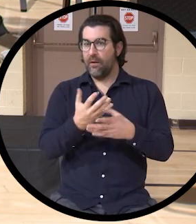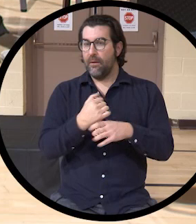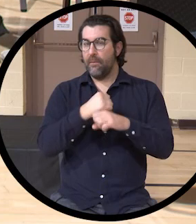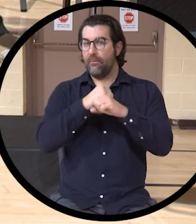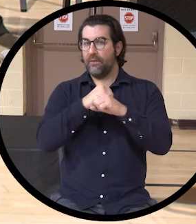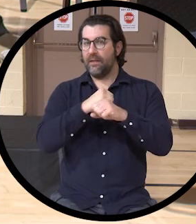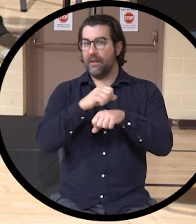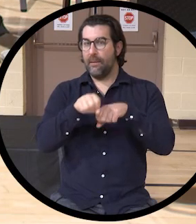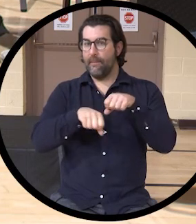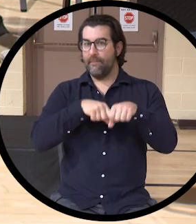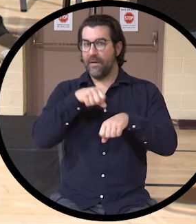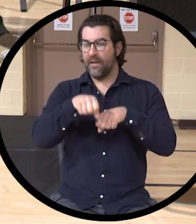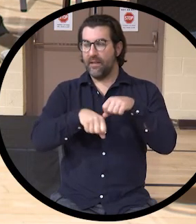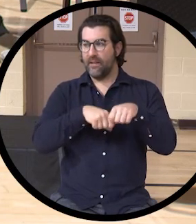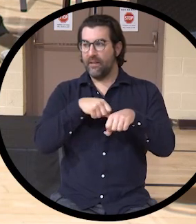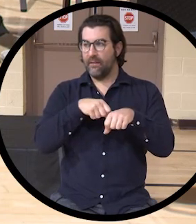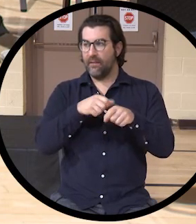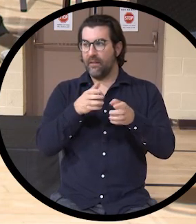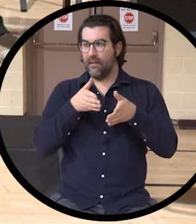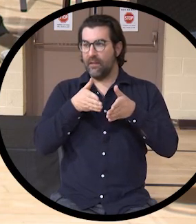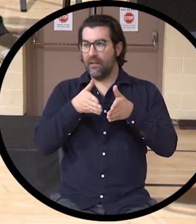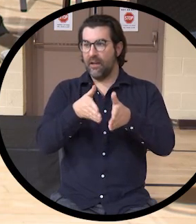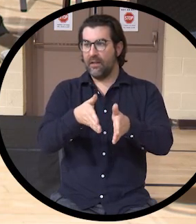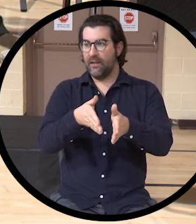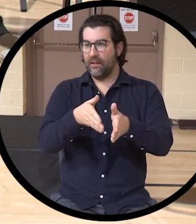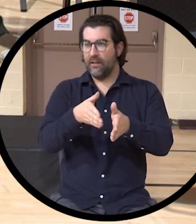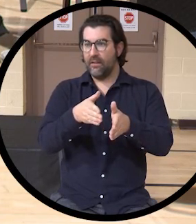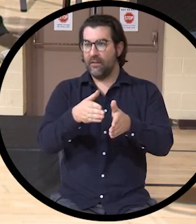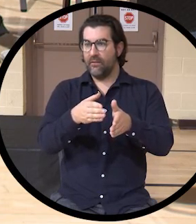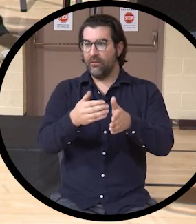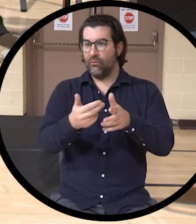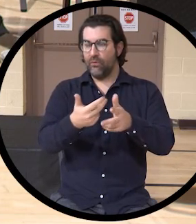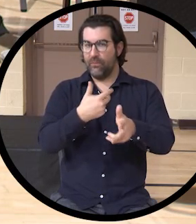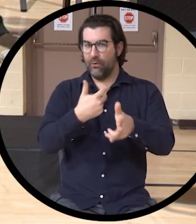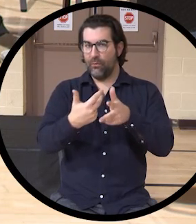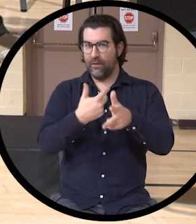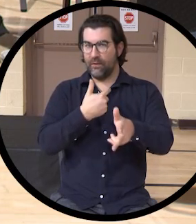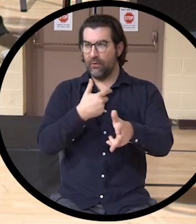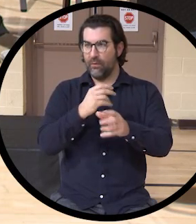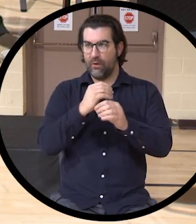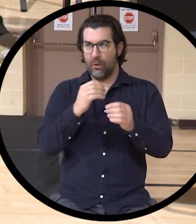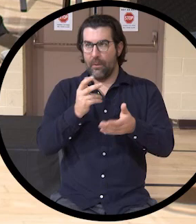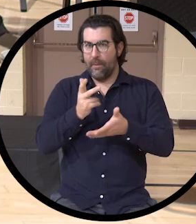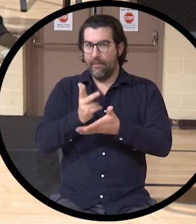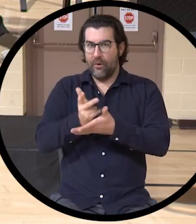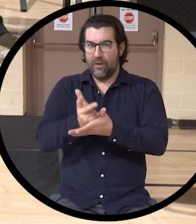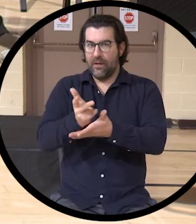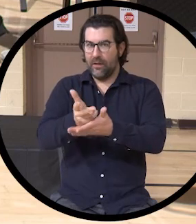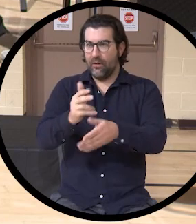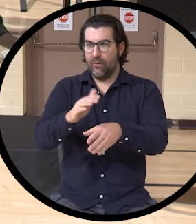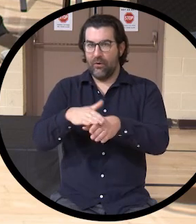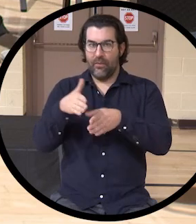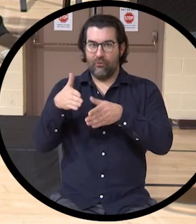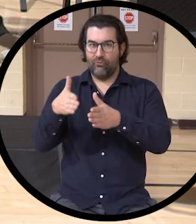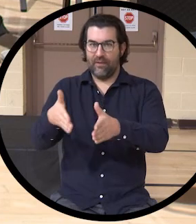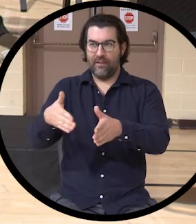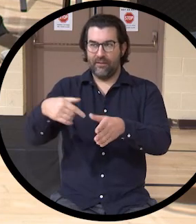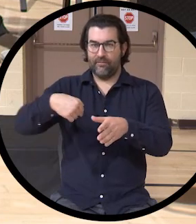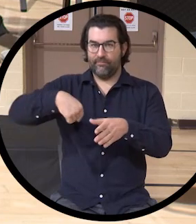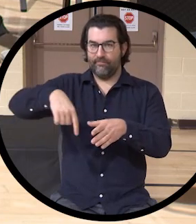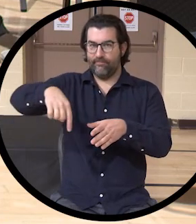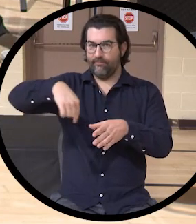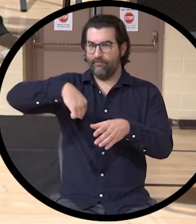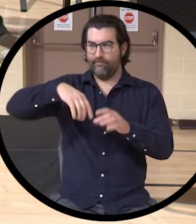bike facility, there wouldn't be, in both directions, there wouldn't be any parking left on the street with the existing curb to